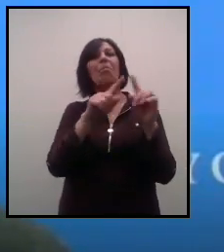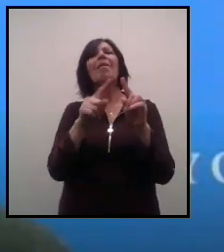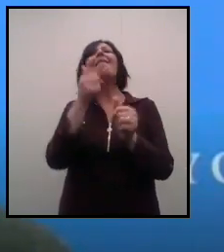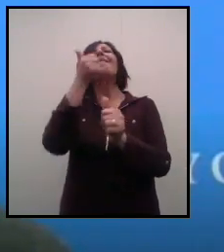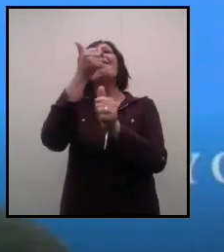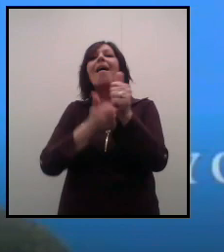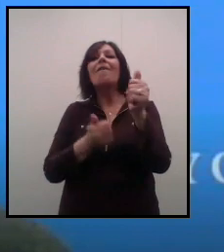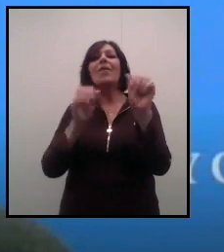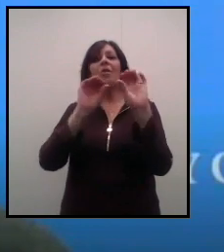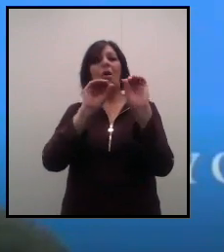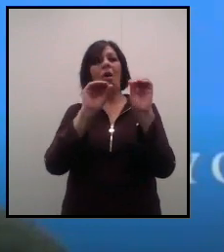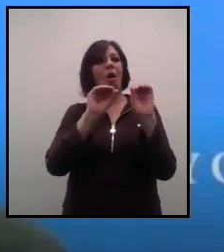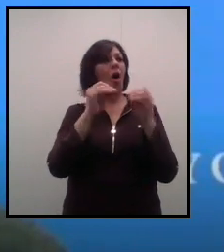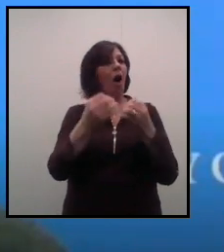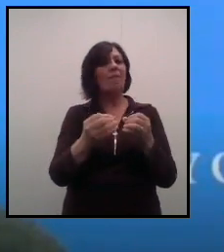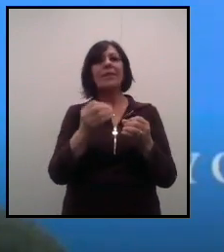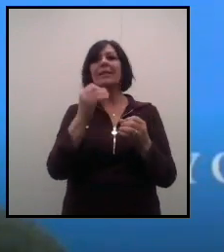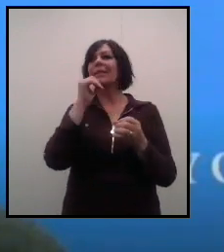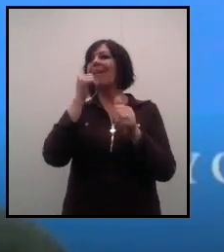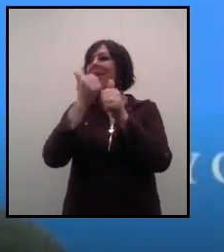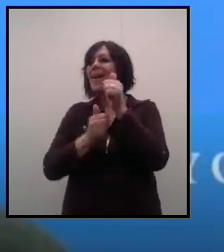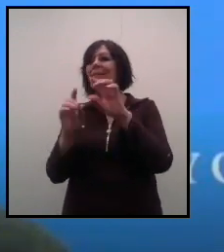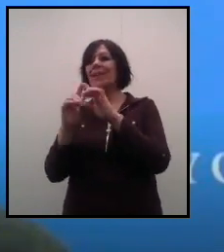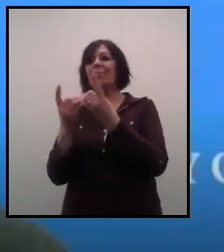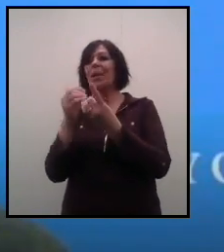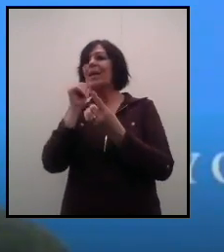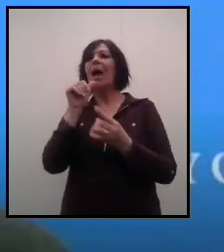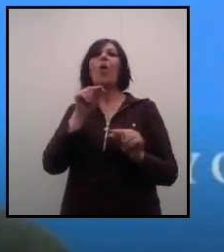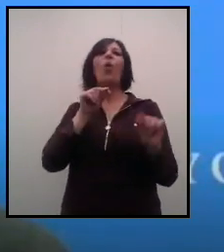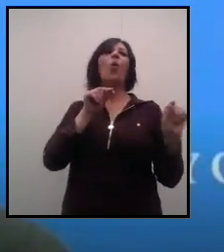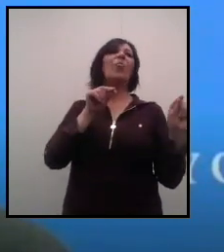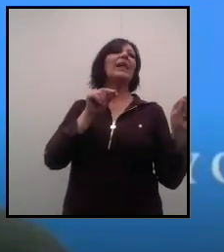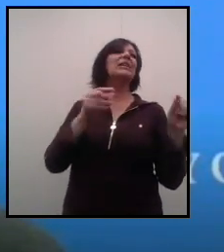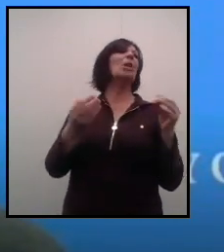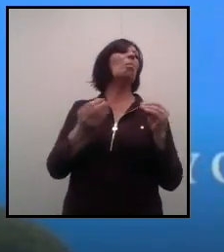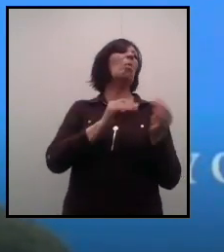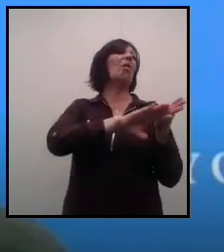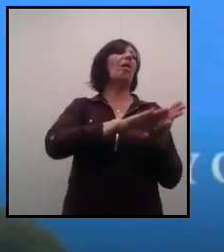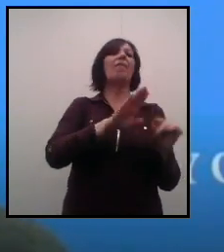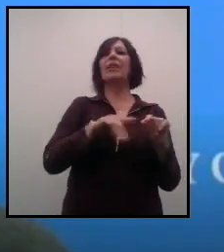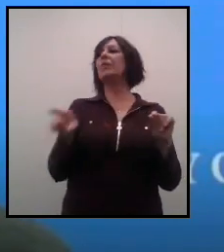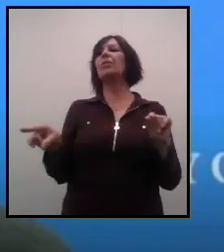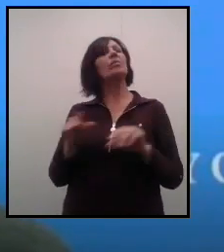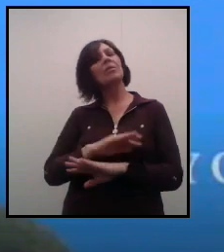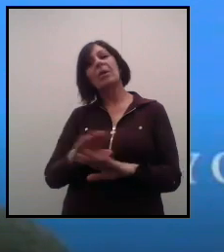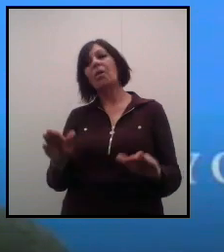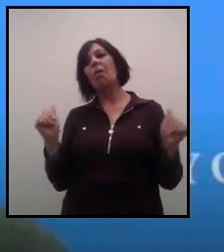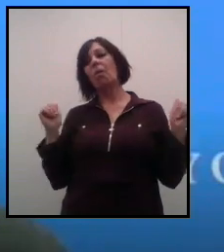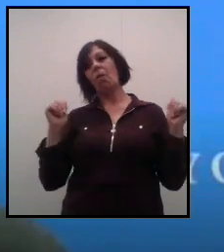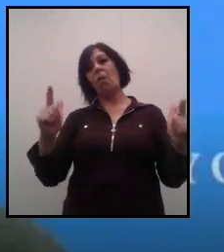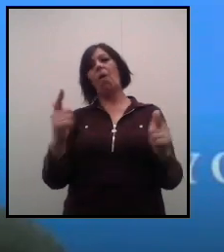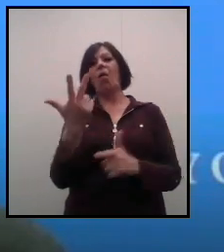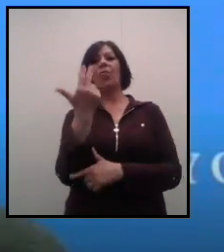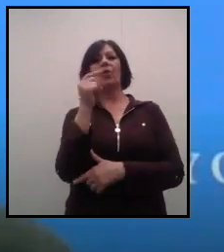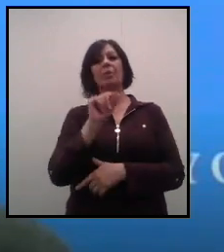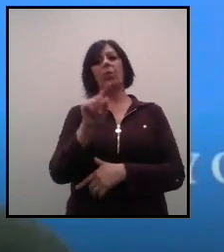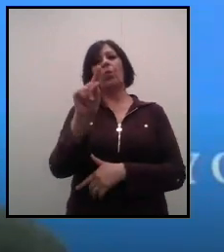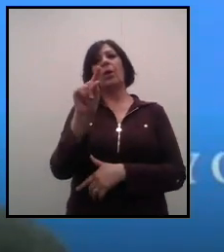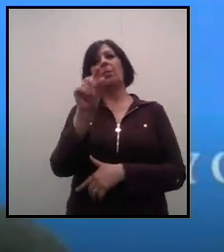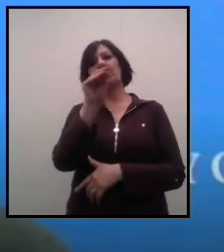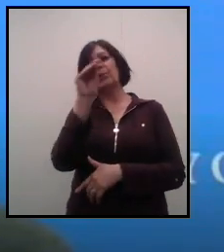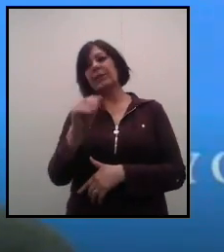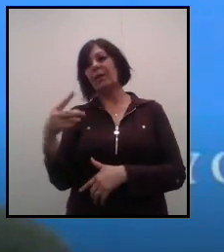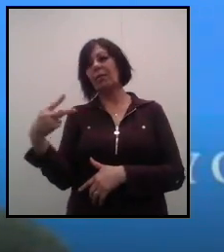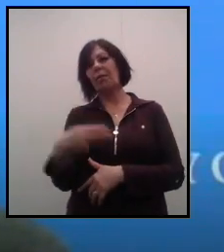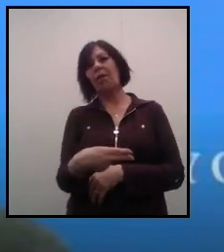expected to contribute. It's not one that's going to receive more than the others, and it would be a 13.1% cut across the board. And